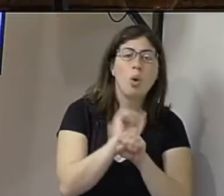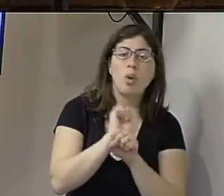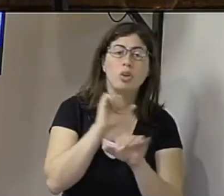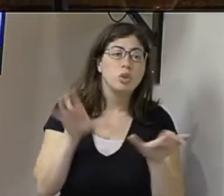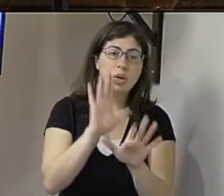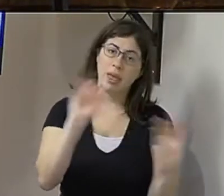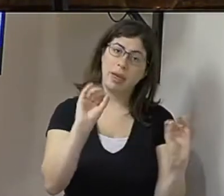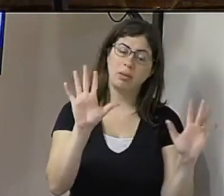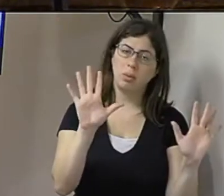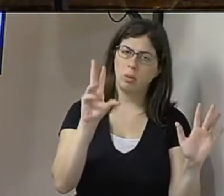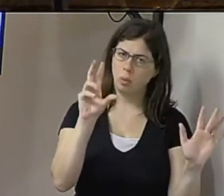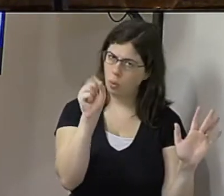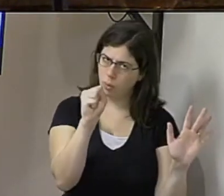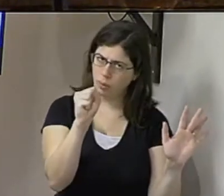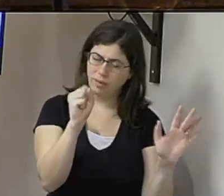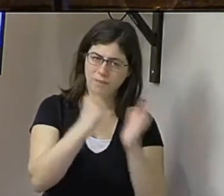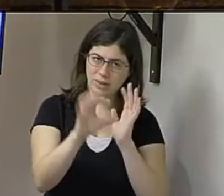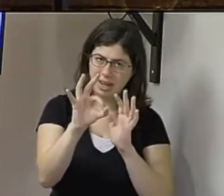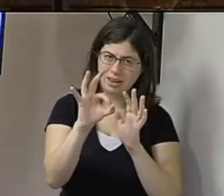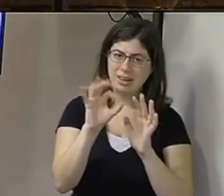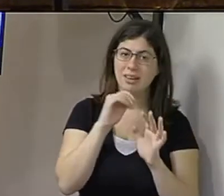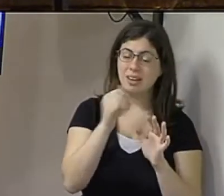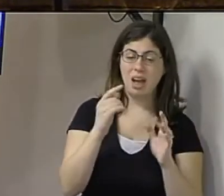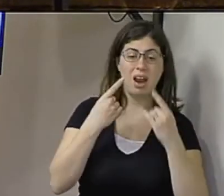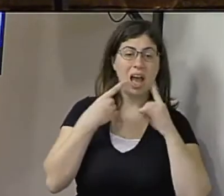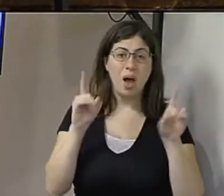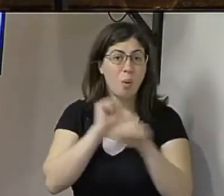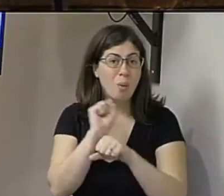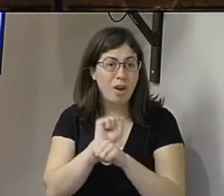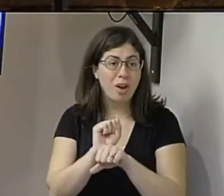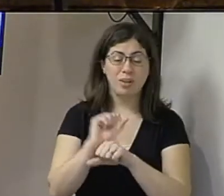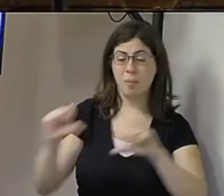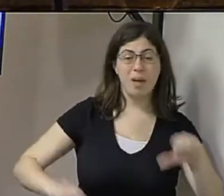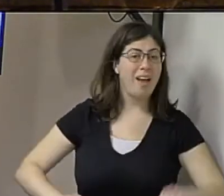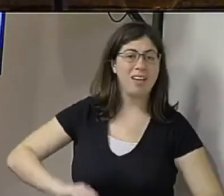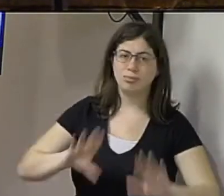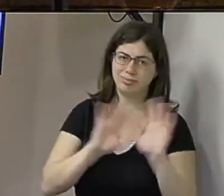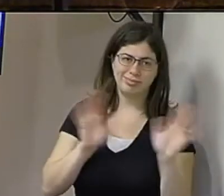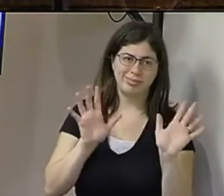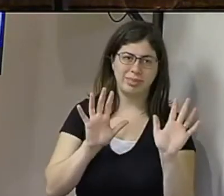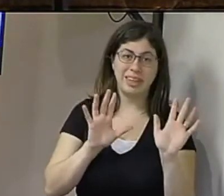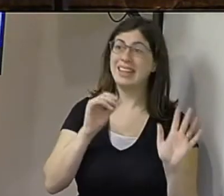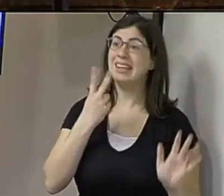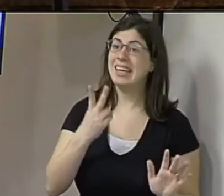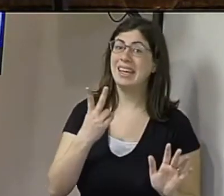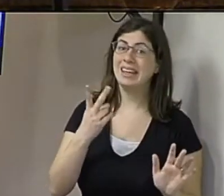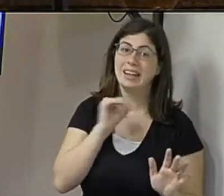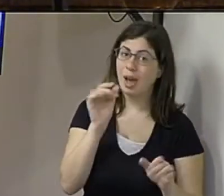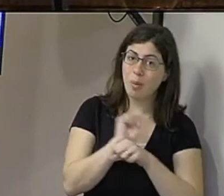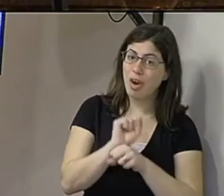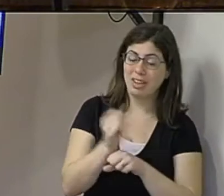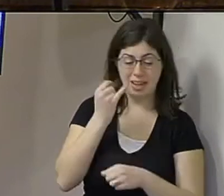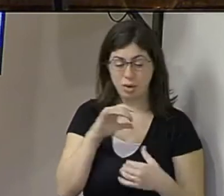do anything. Well, hang on. Verse 9, not a result of works so that no one may boast. See, it's not works. So I don't do